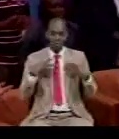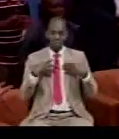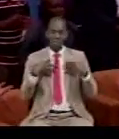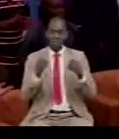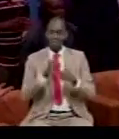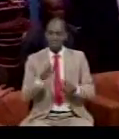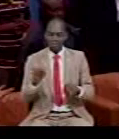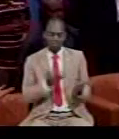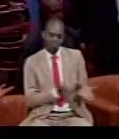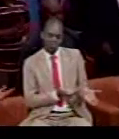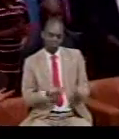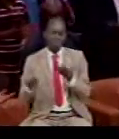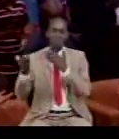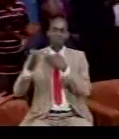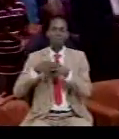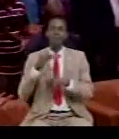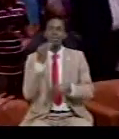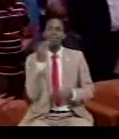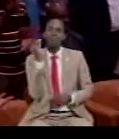Healing, carry go.